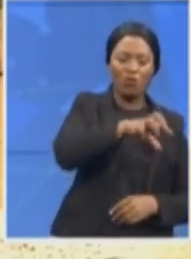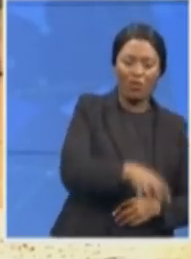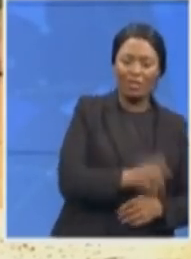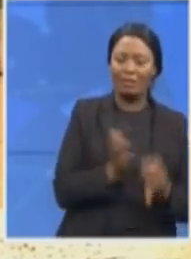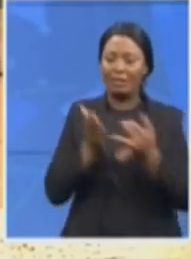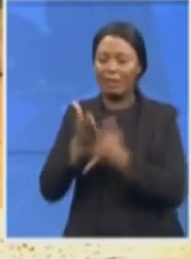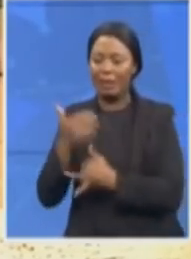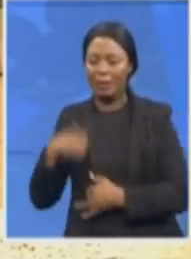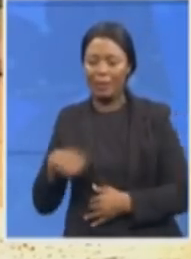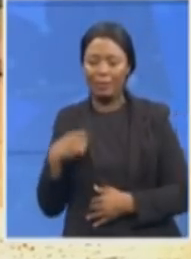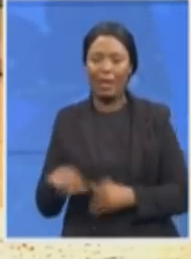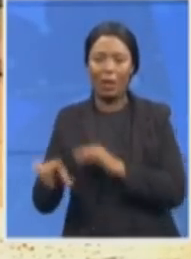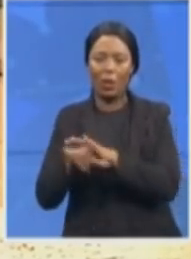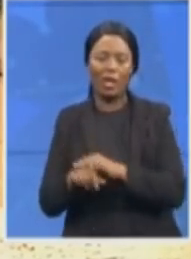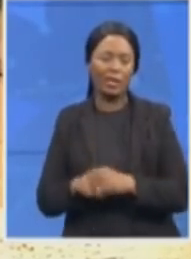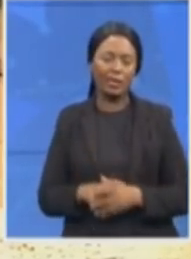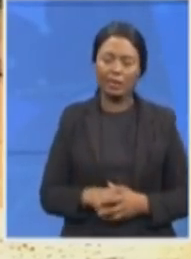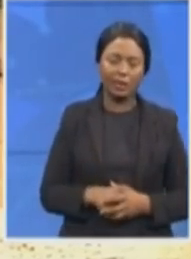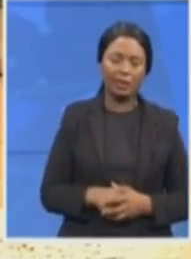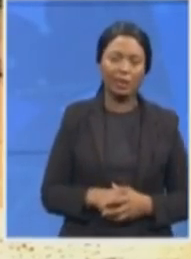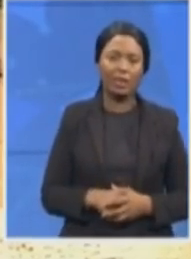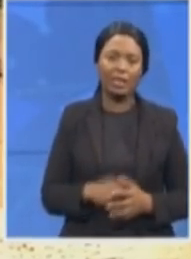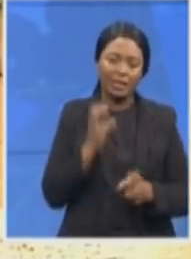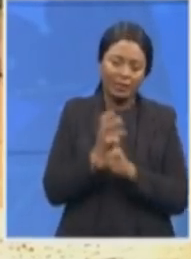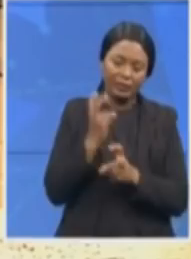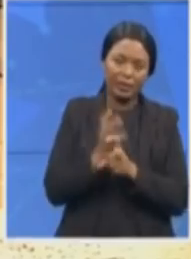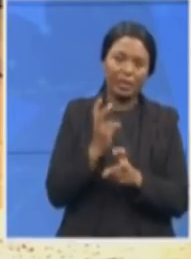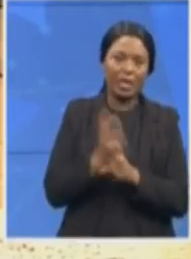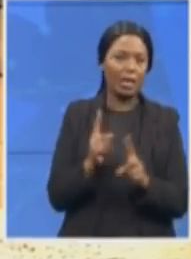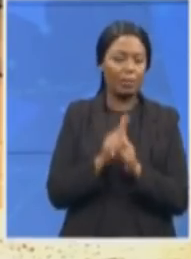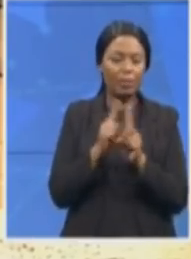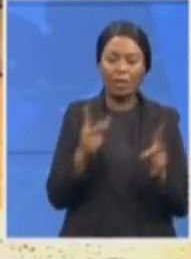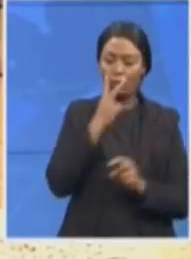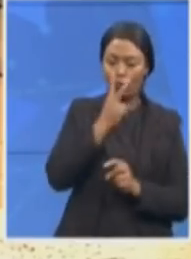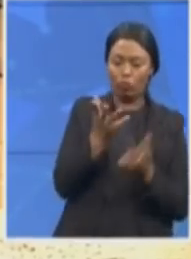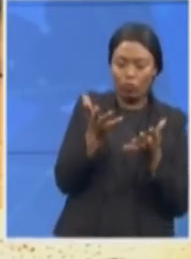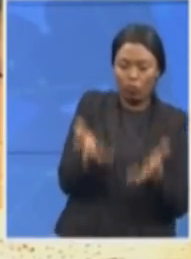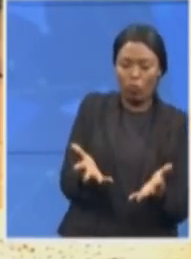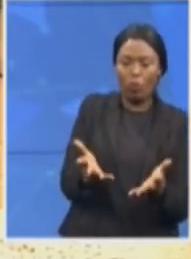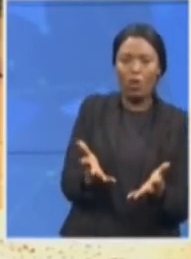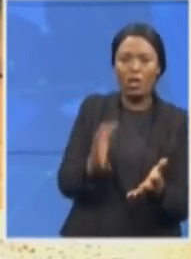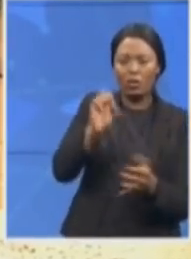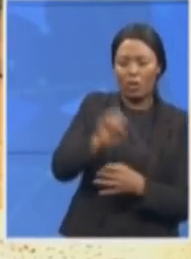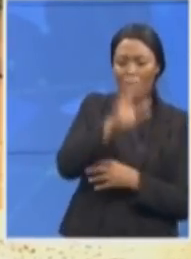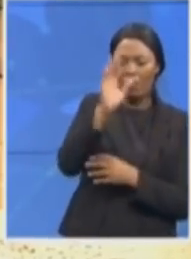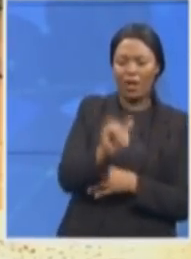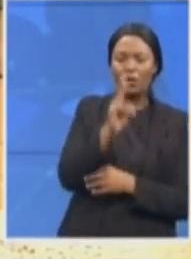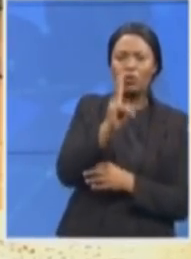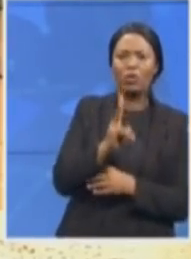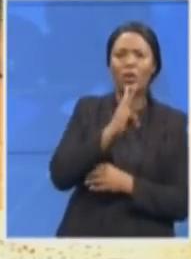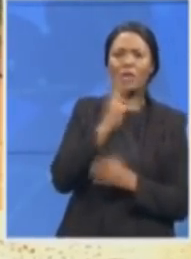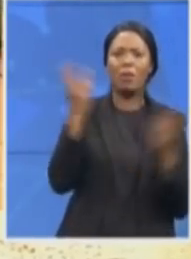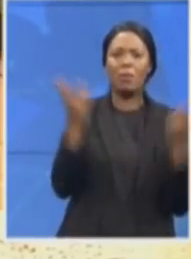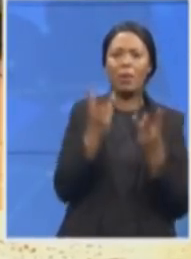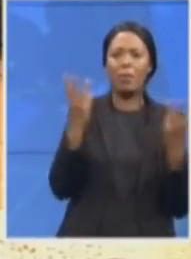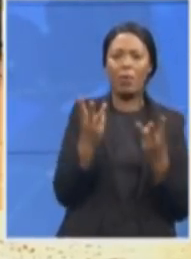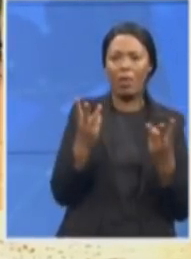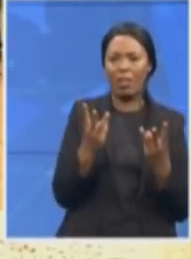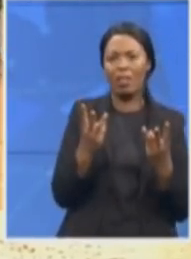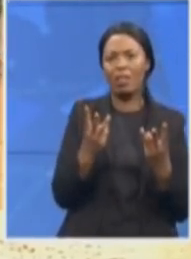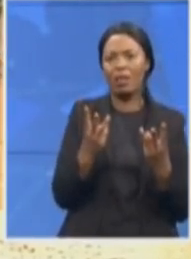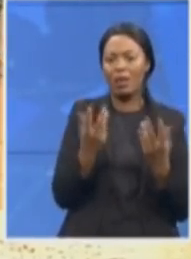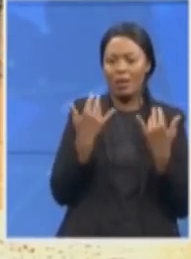see a situation in South Africa where 2,000 people, 2,000 residents who have no jobs,